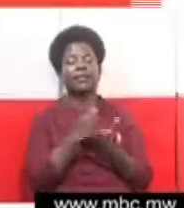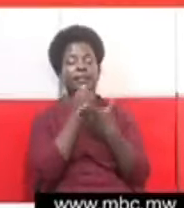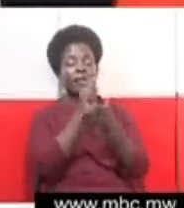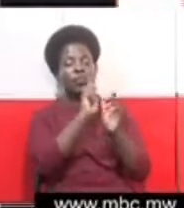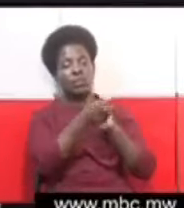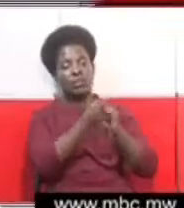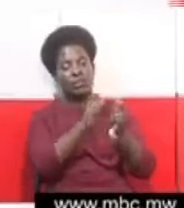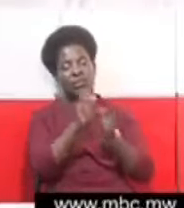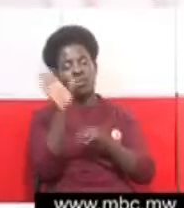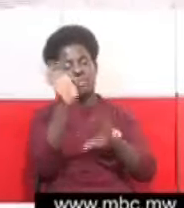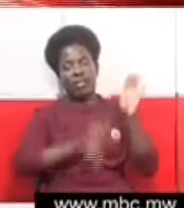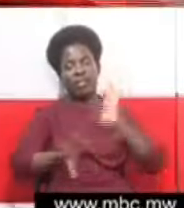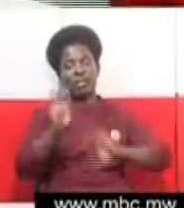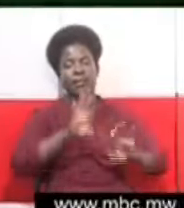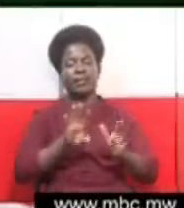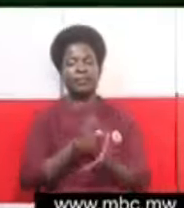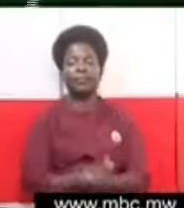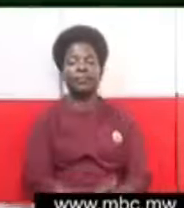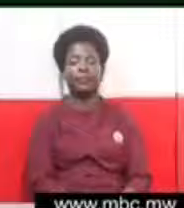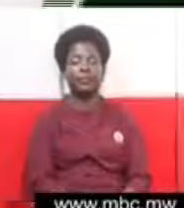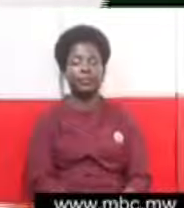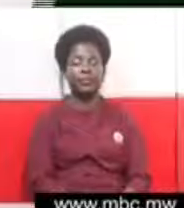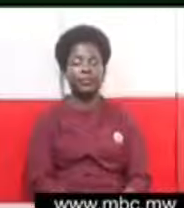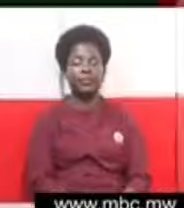kwa nyengo.